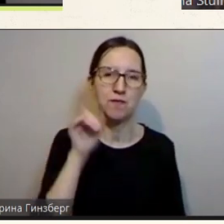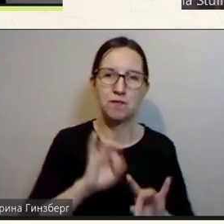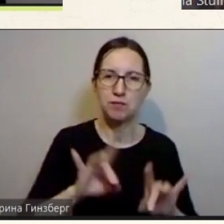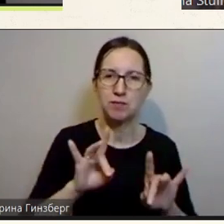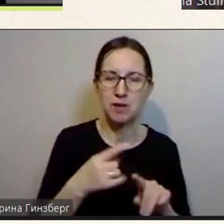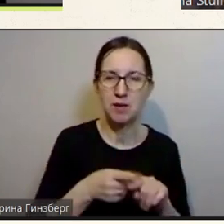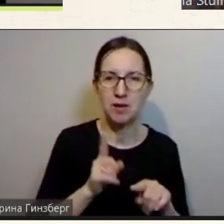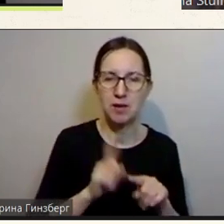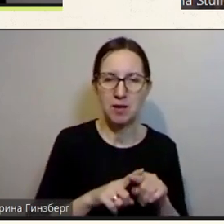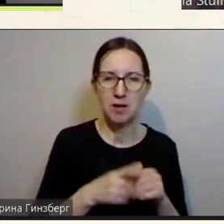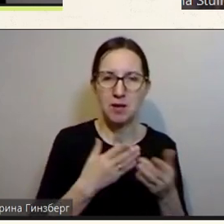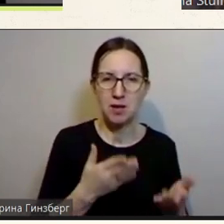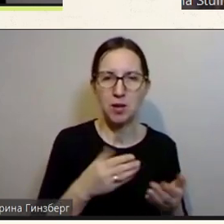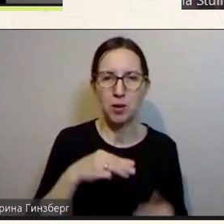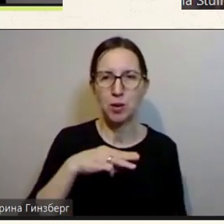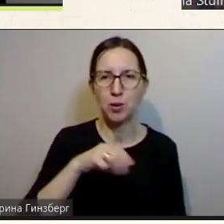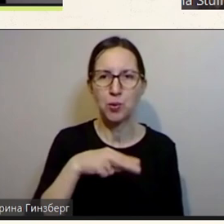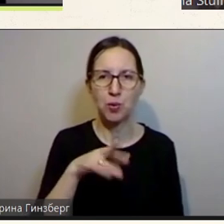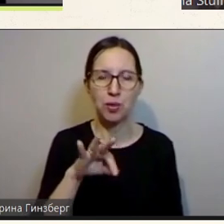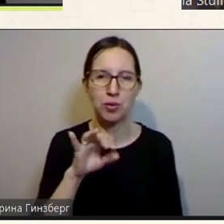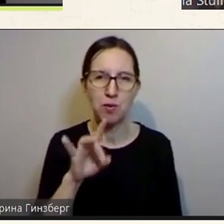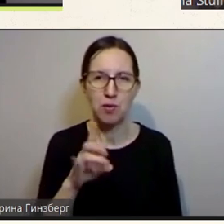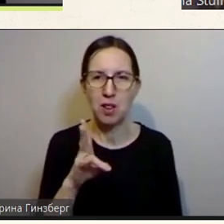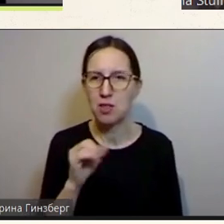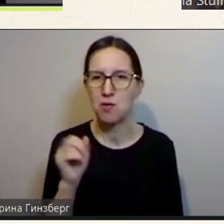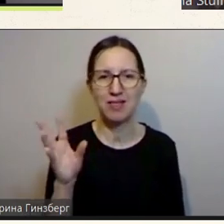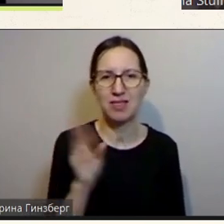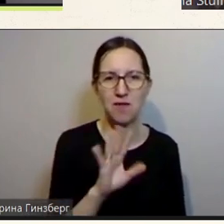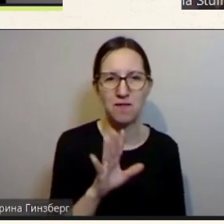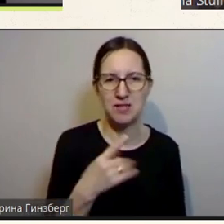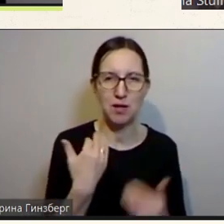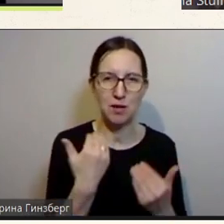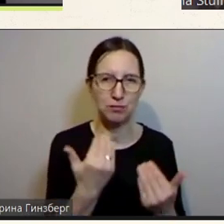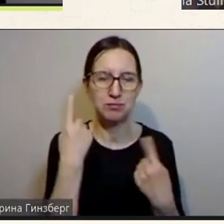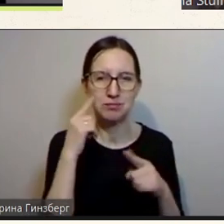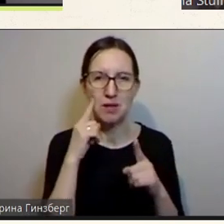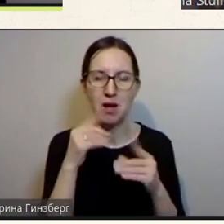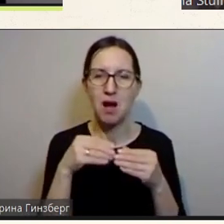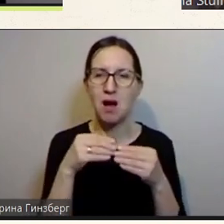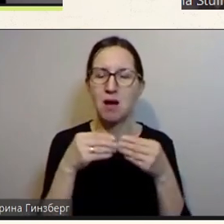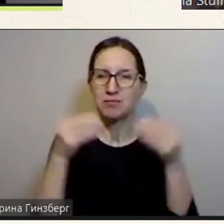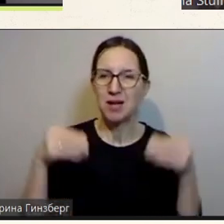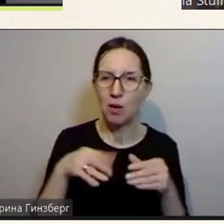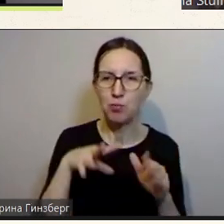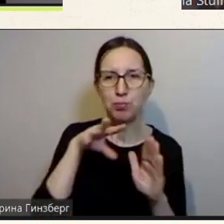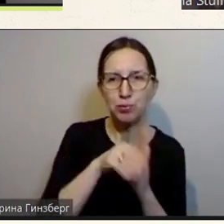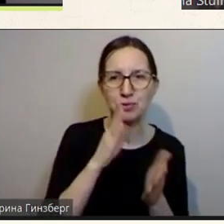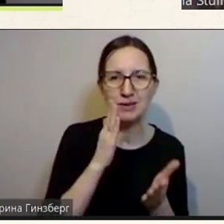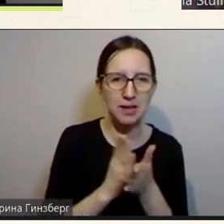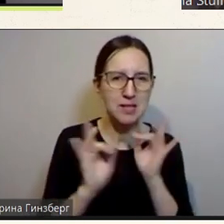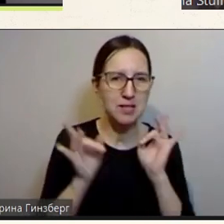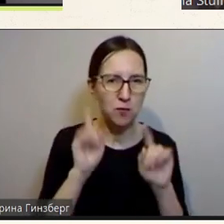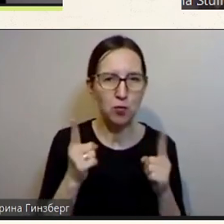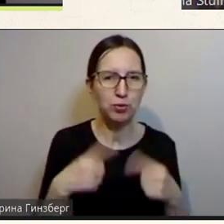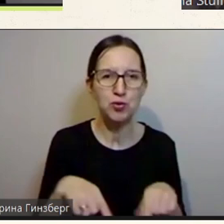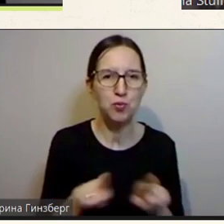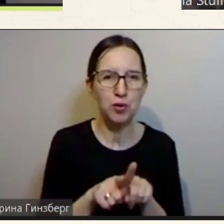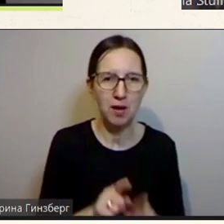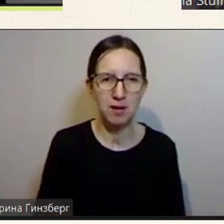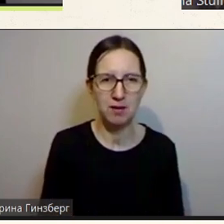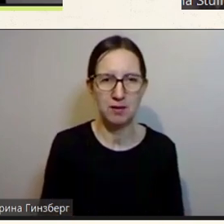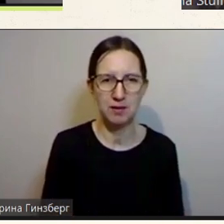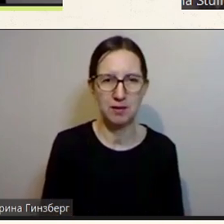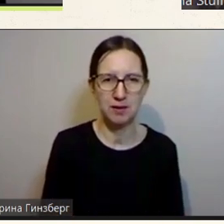Bill worked a lot with the sound, and we can remember his collaboration with David Tudor, but not all of his works